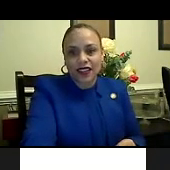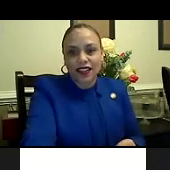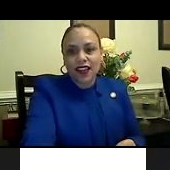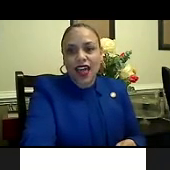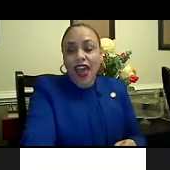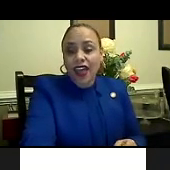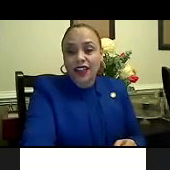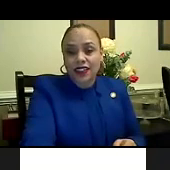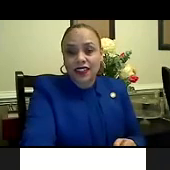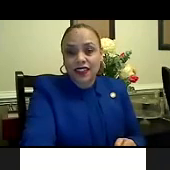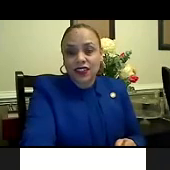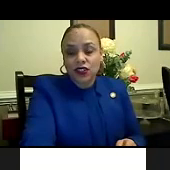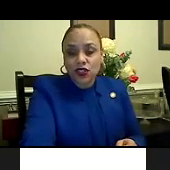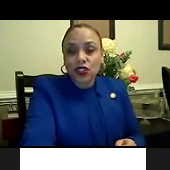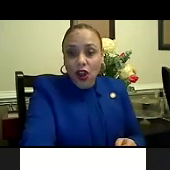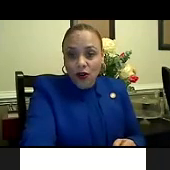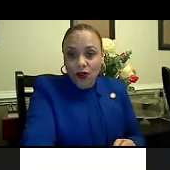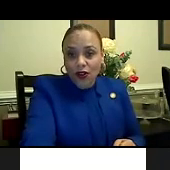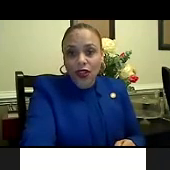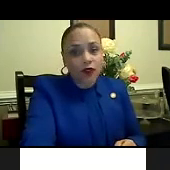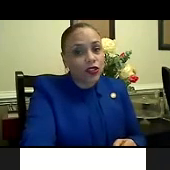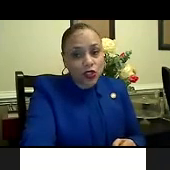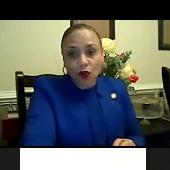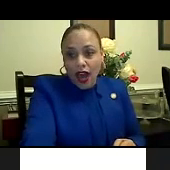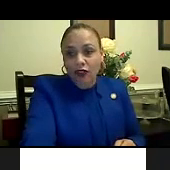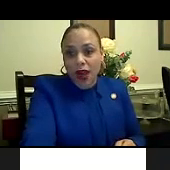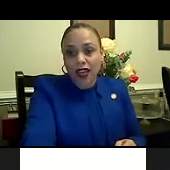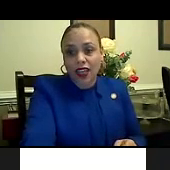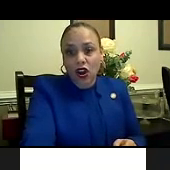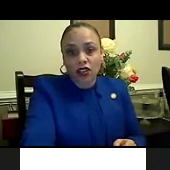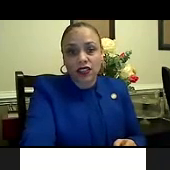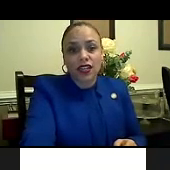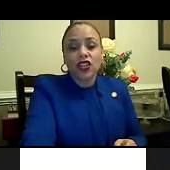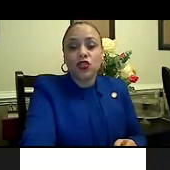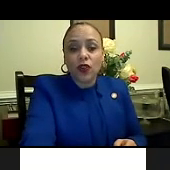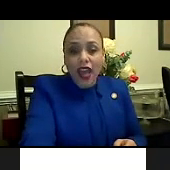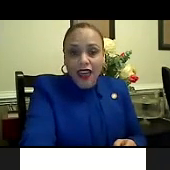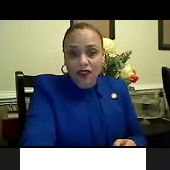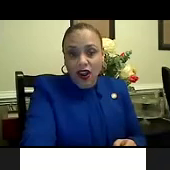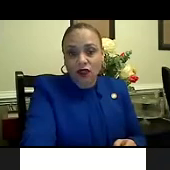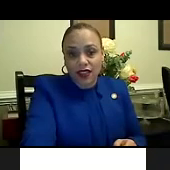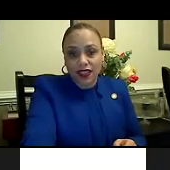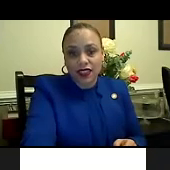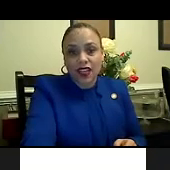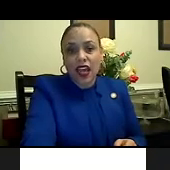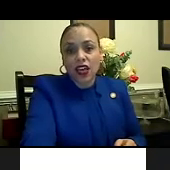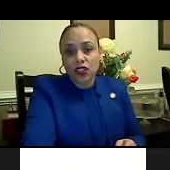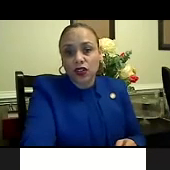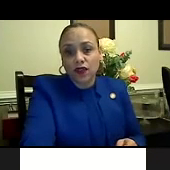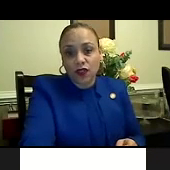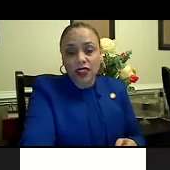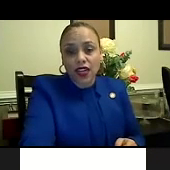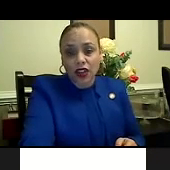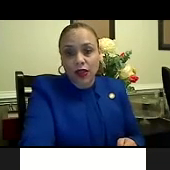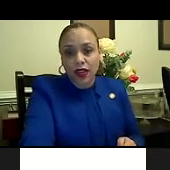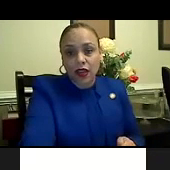vaccine. And you should know there is no out-of-pocket cost to any of our residents, including